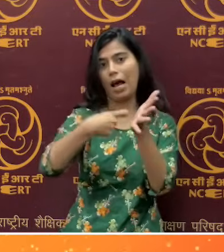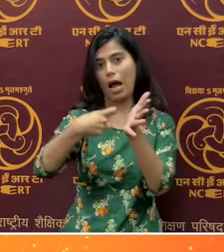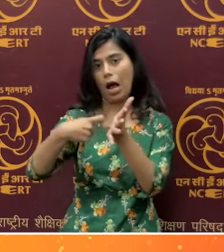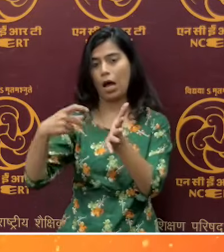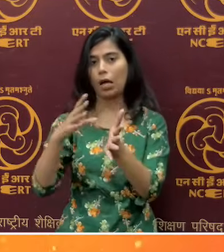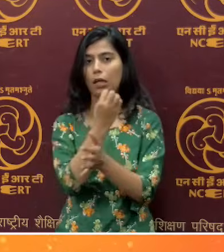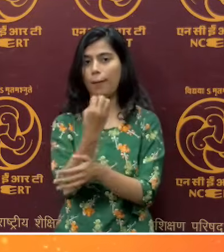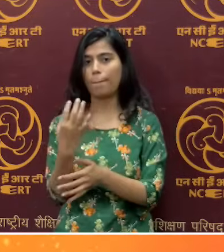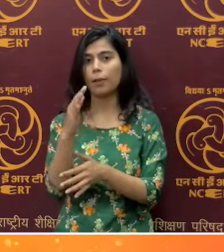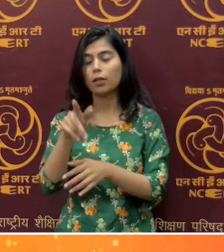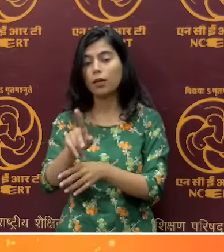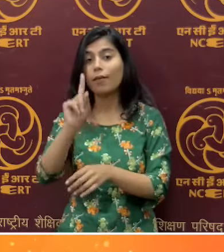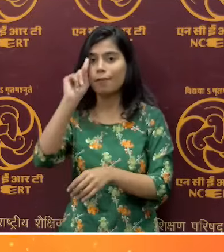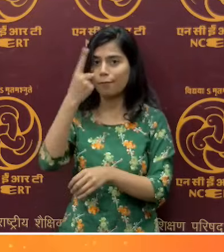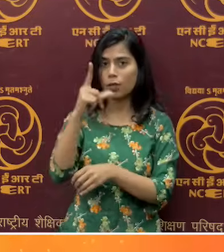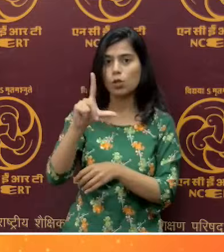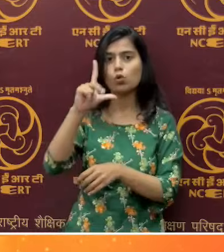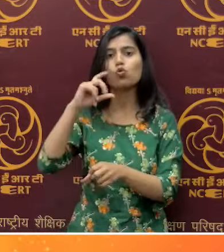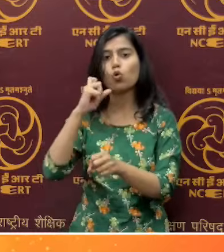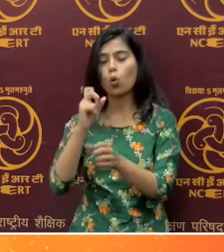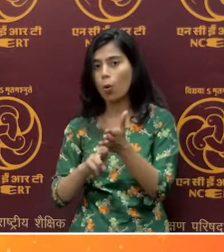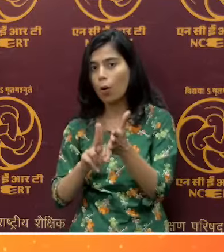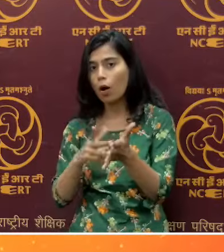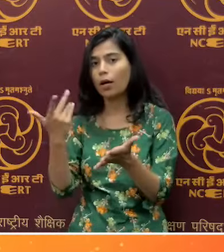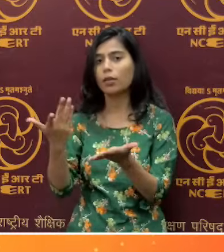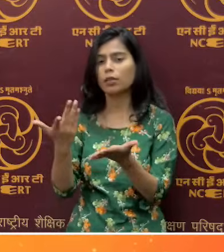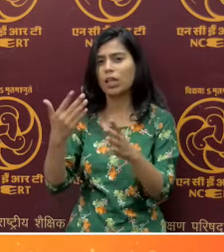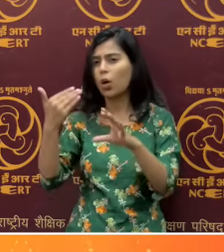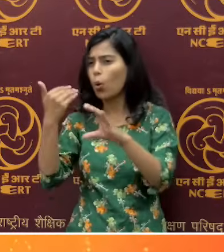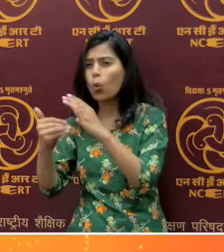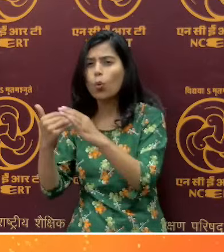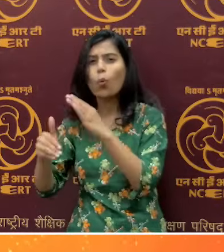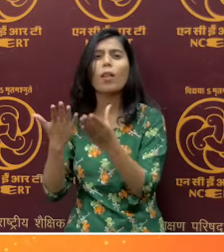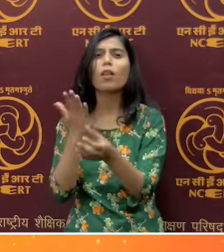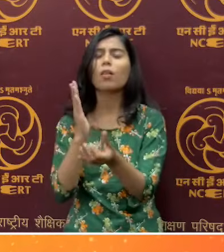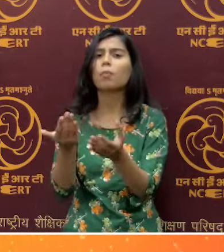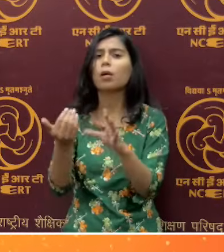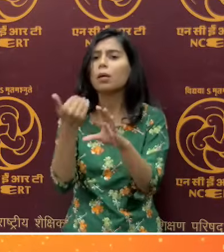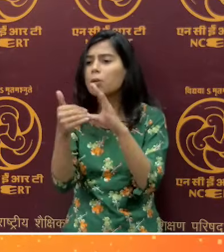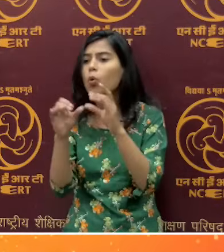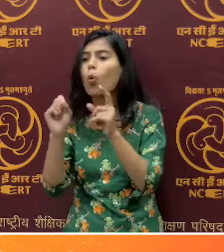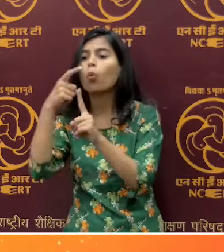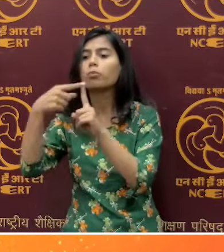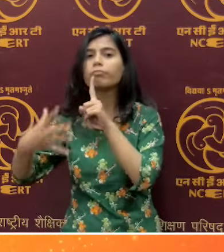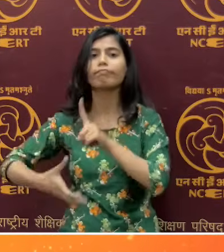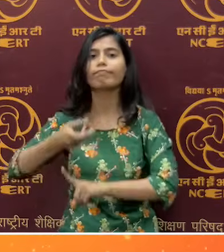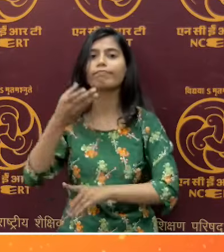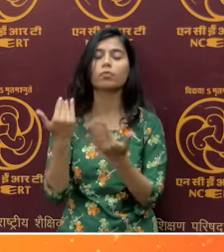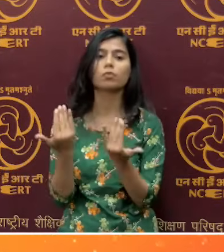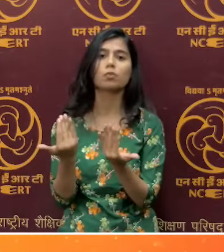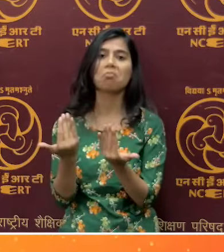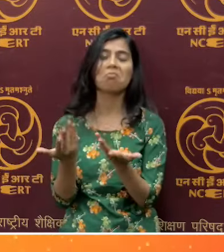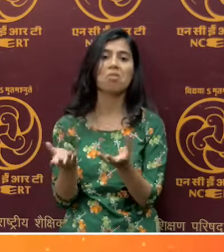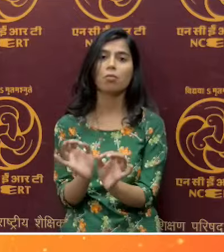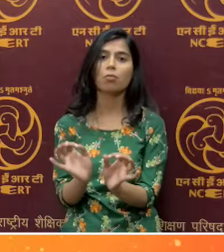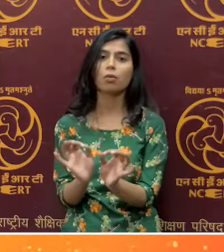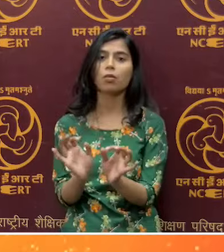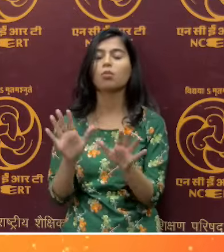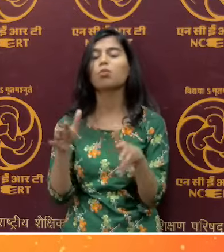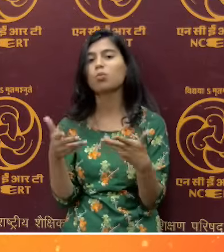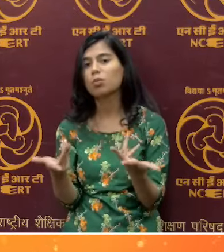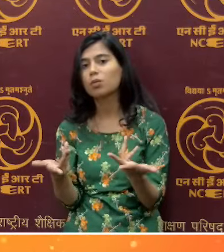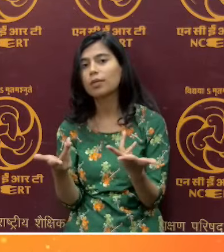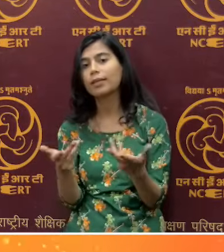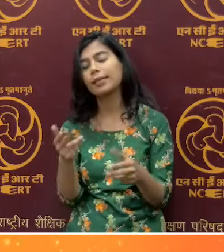In our school, we want to log in using the email ID, but we are not getting OTP. What to do? Is it possible, sir?